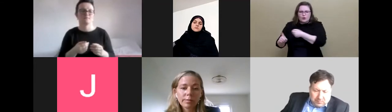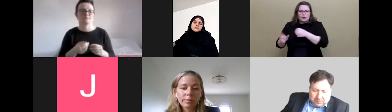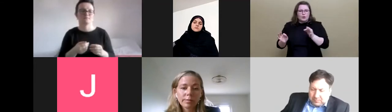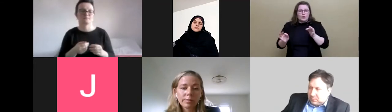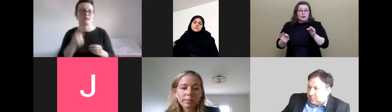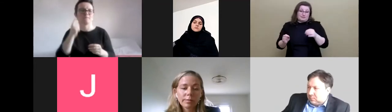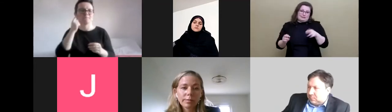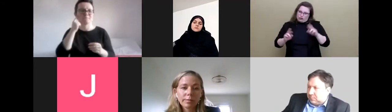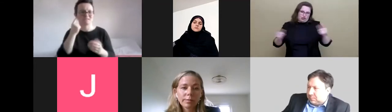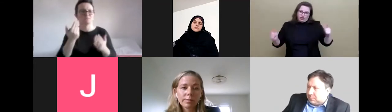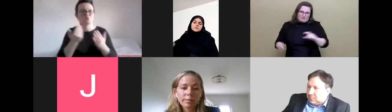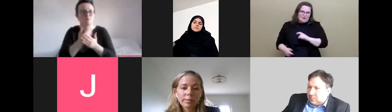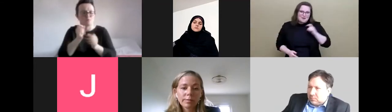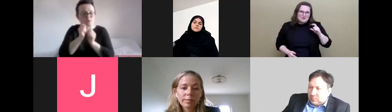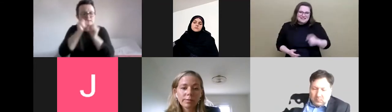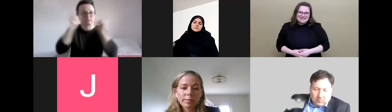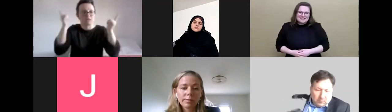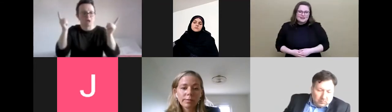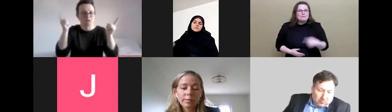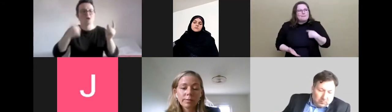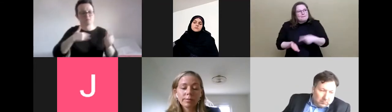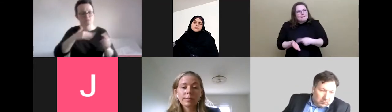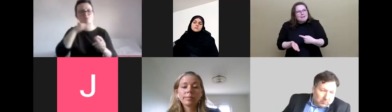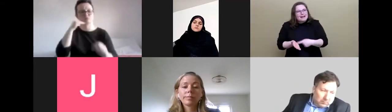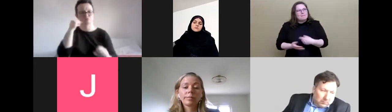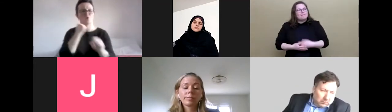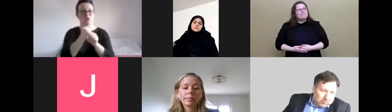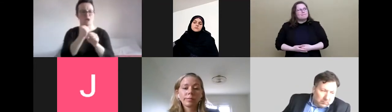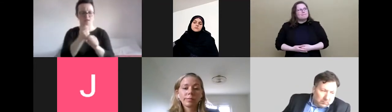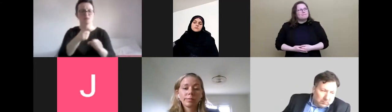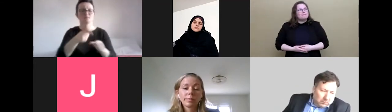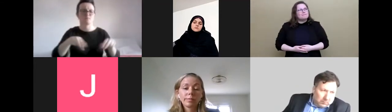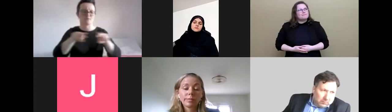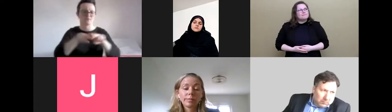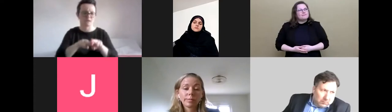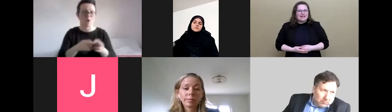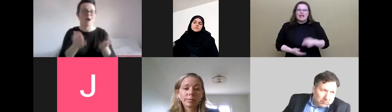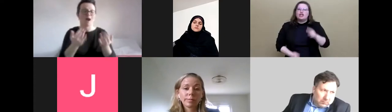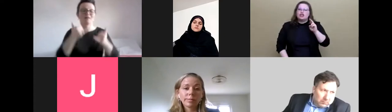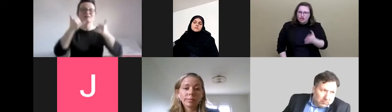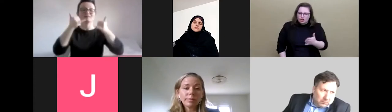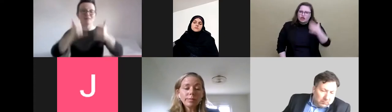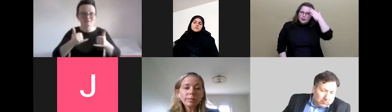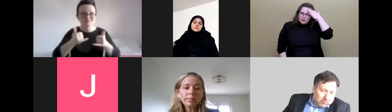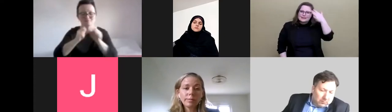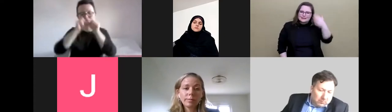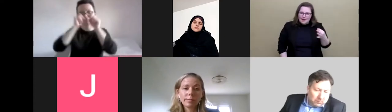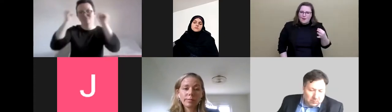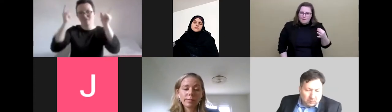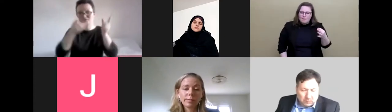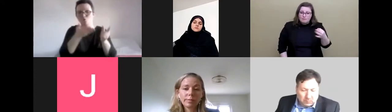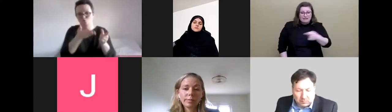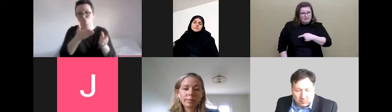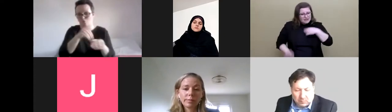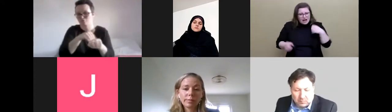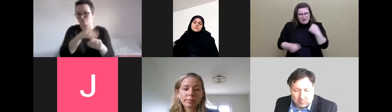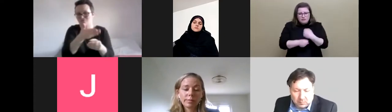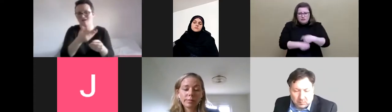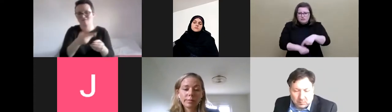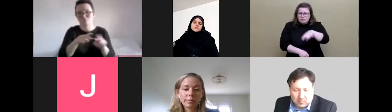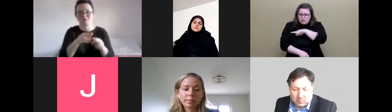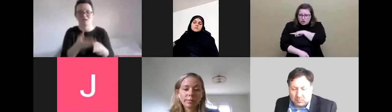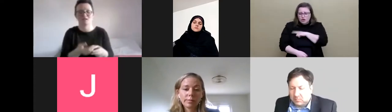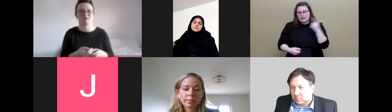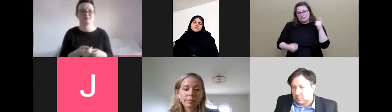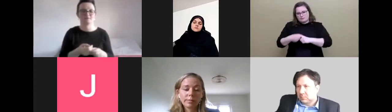And I mean, it's new knowledge for us. We worked a lot on reconciliation